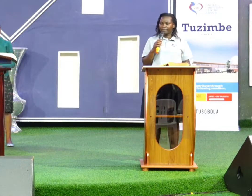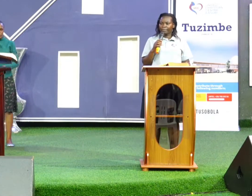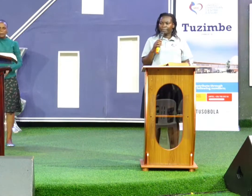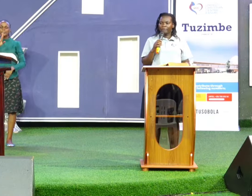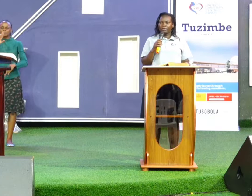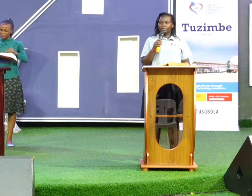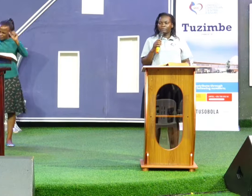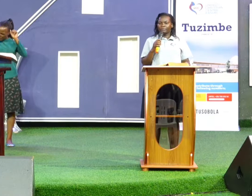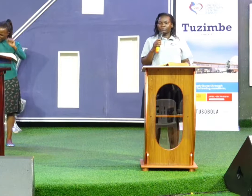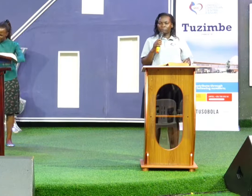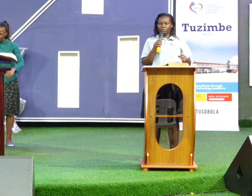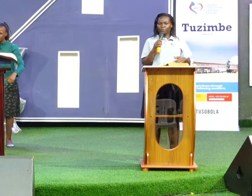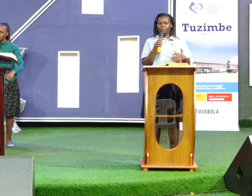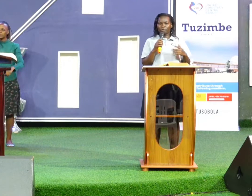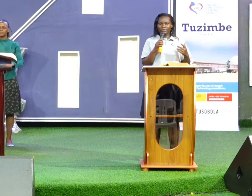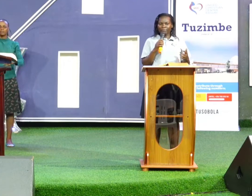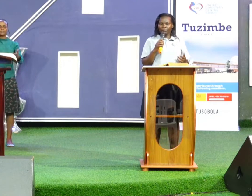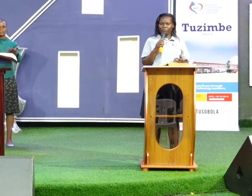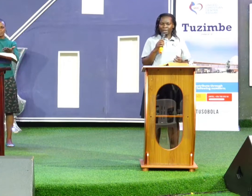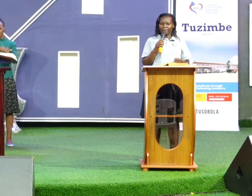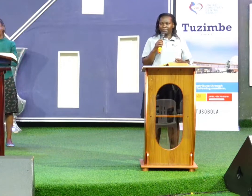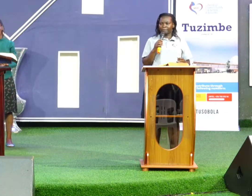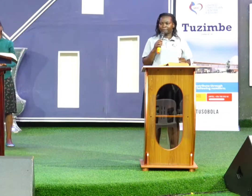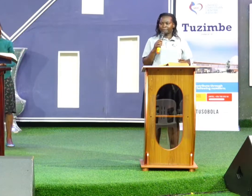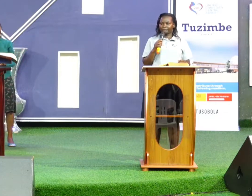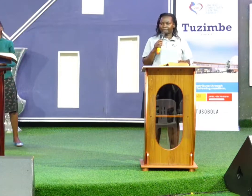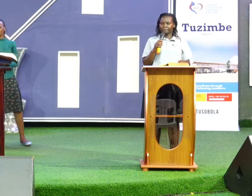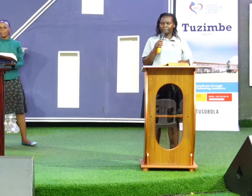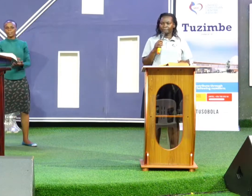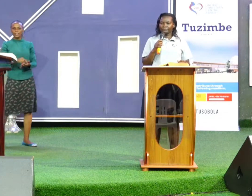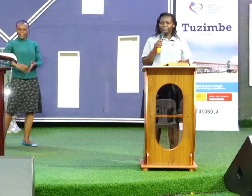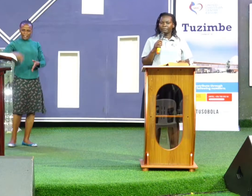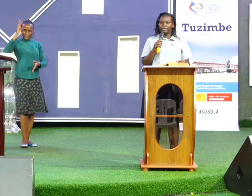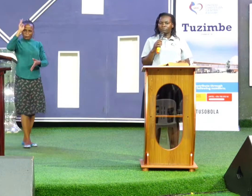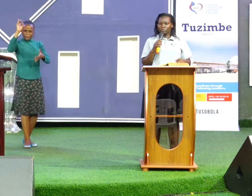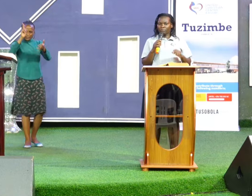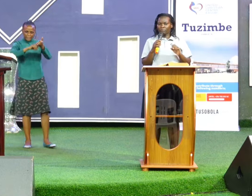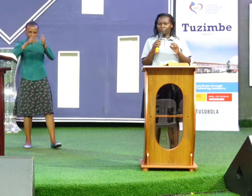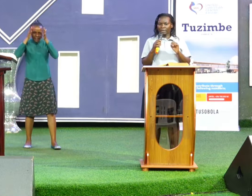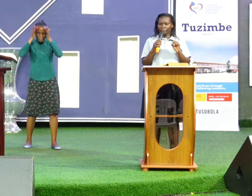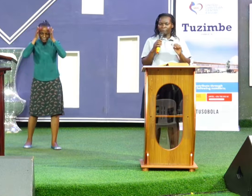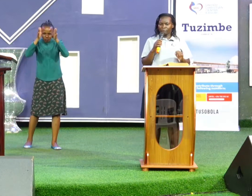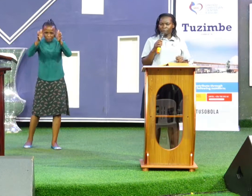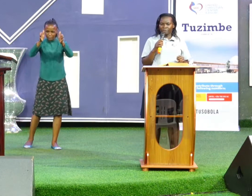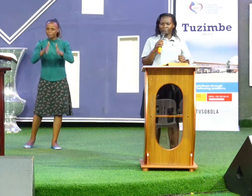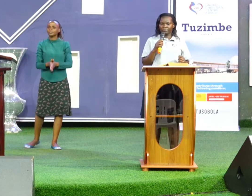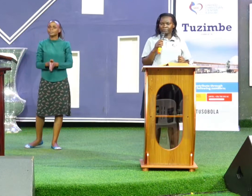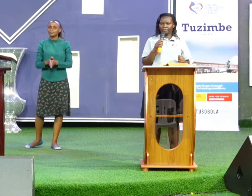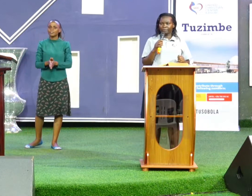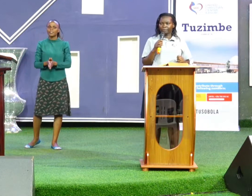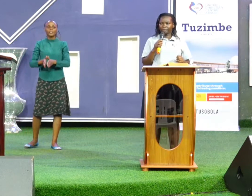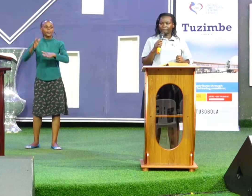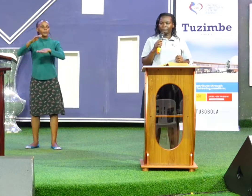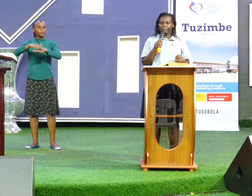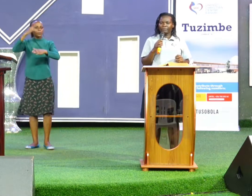able to see again. Tusobole okuddamu okulaba. That we will get focus. tusobole okulaba obulungi on what